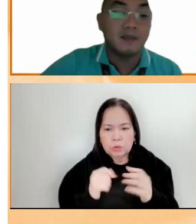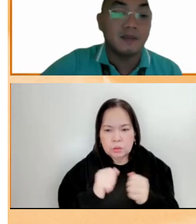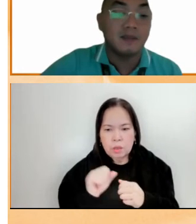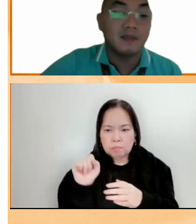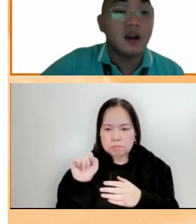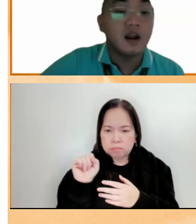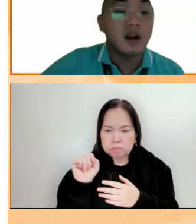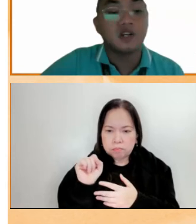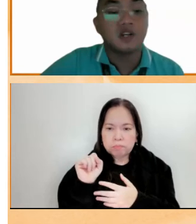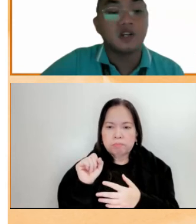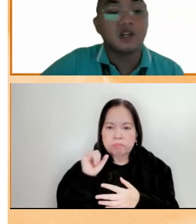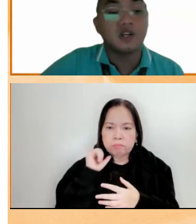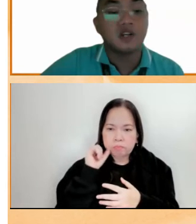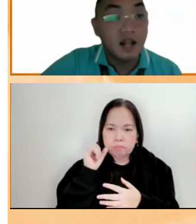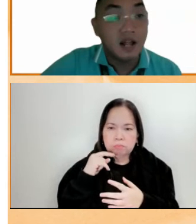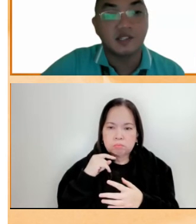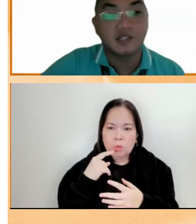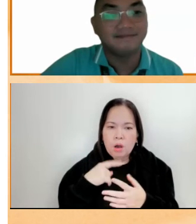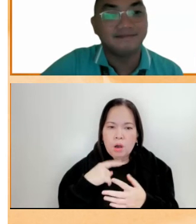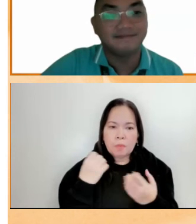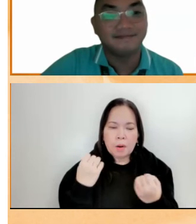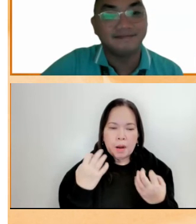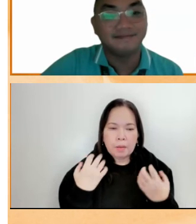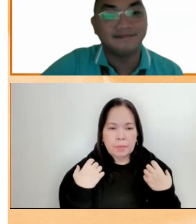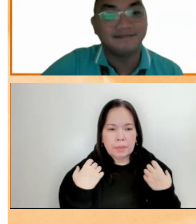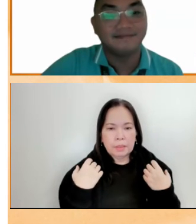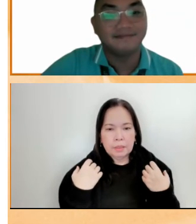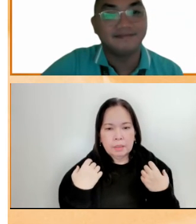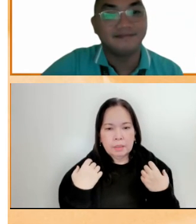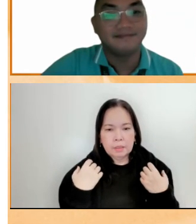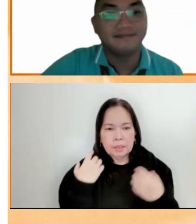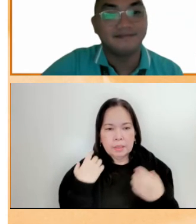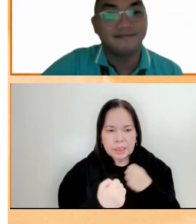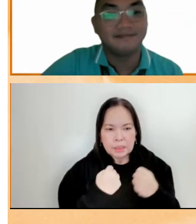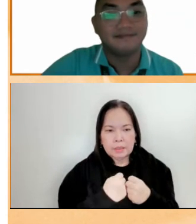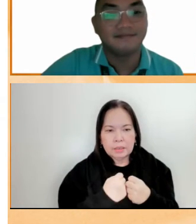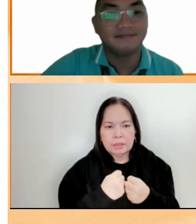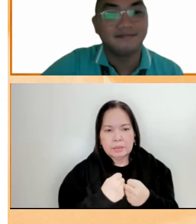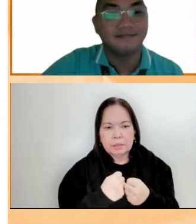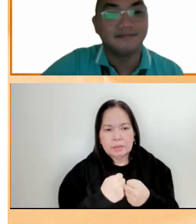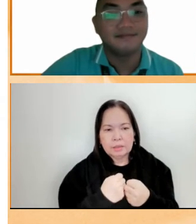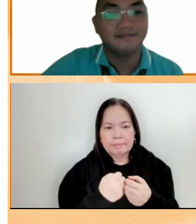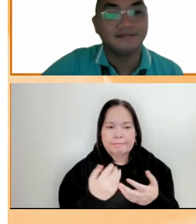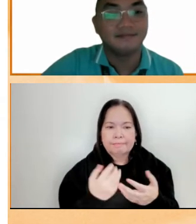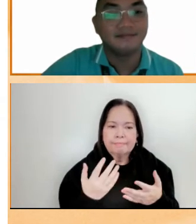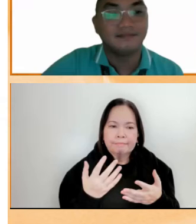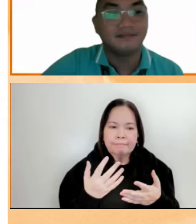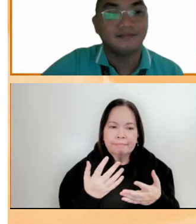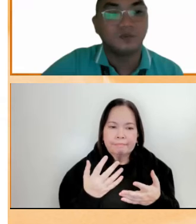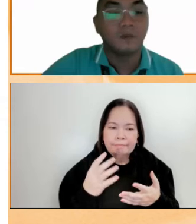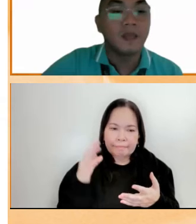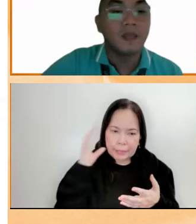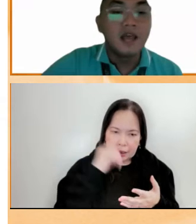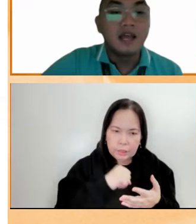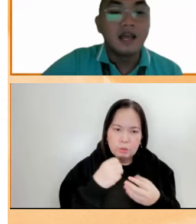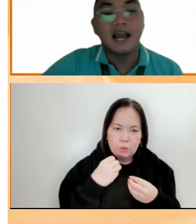contributors to healthy years lost. Now, this is what I